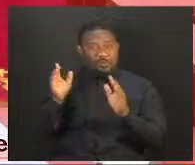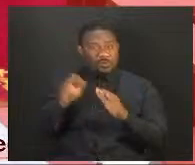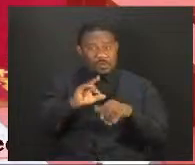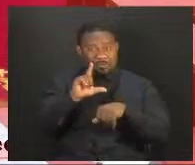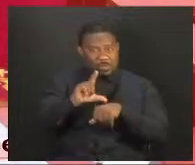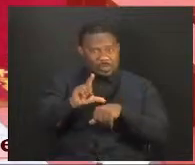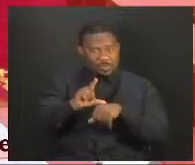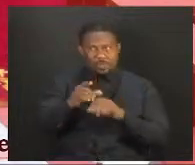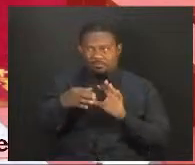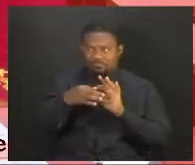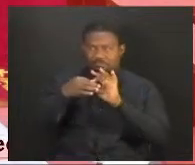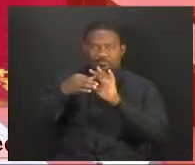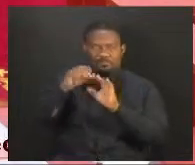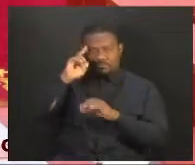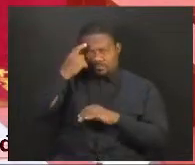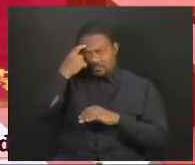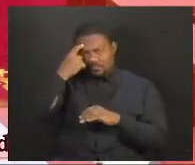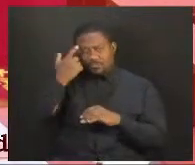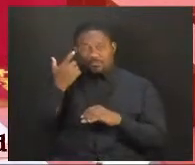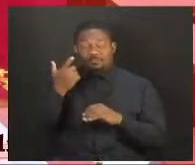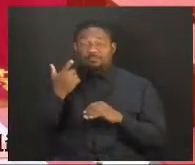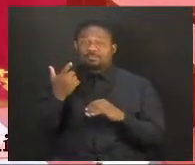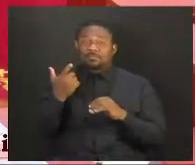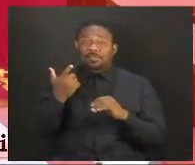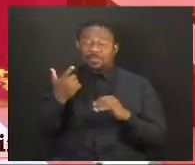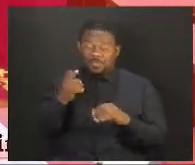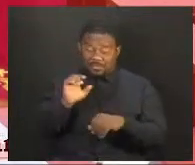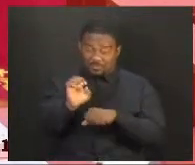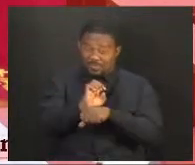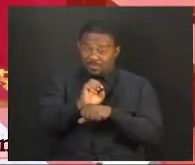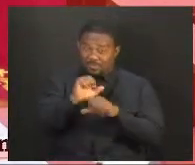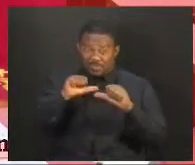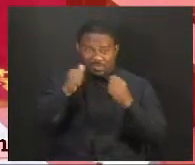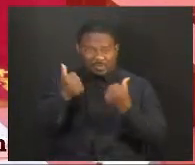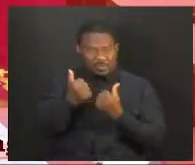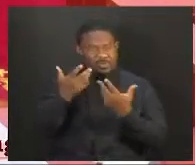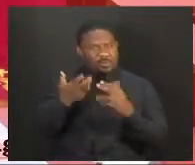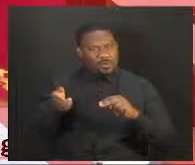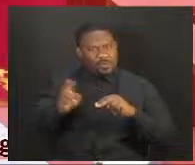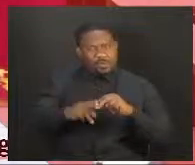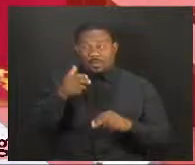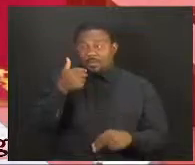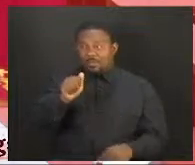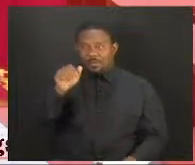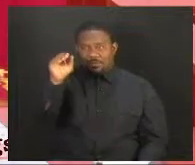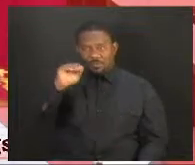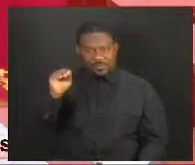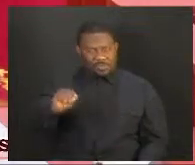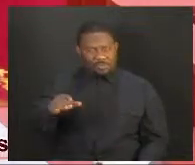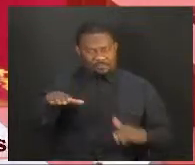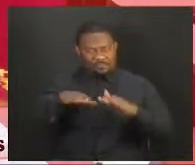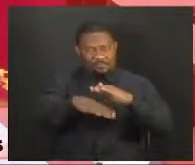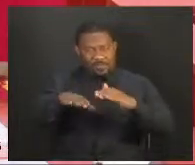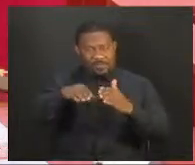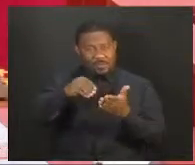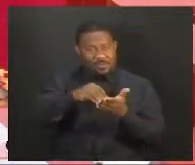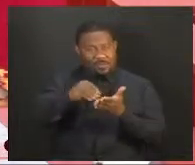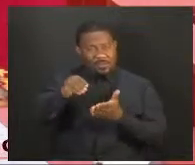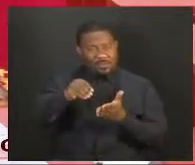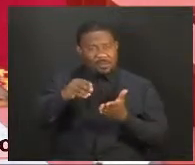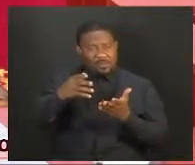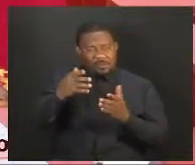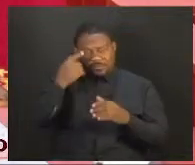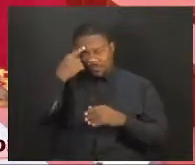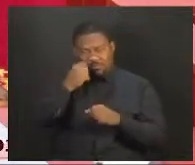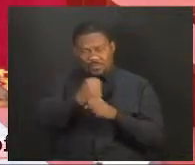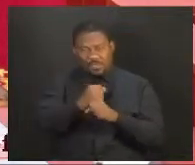government and employers association to agree on a modest 10% increase in base pay and minimum wage for the